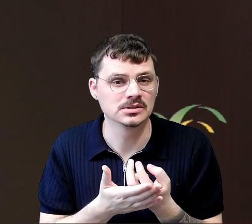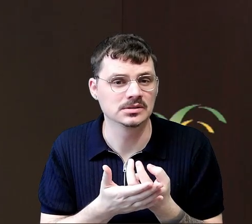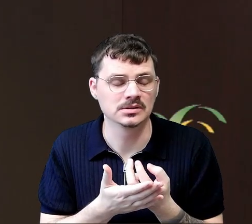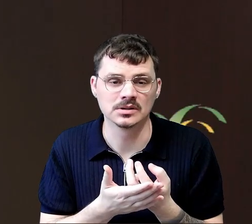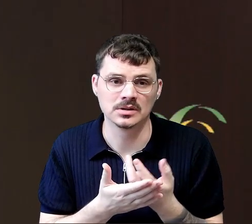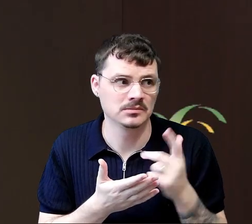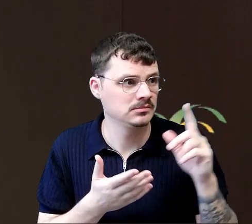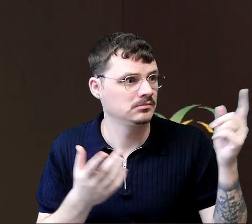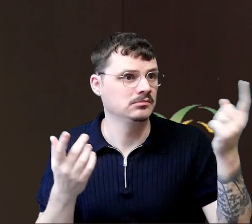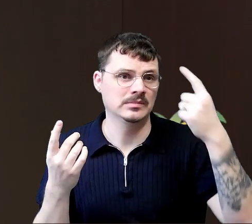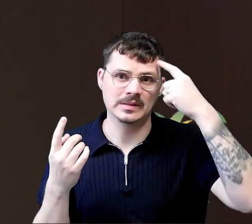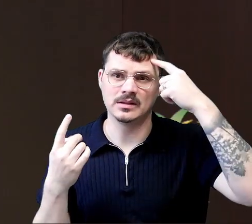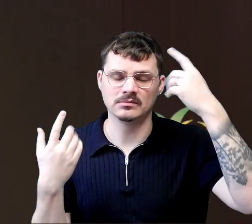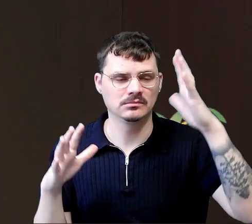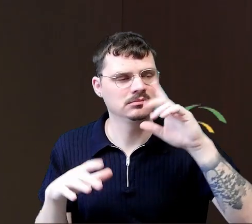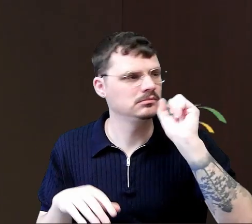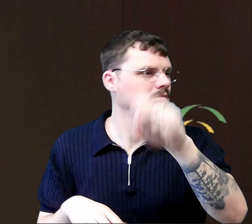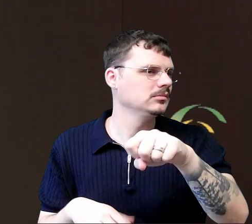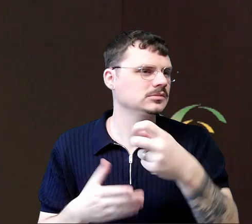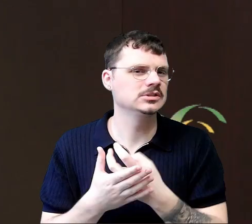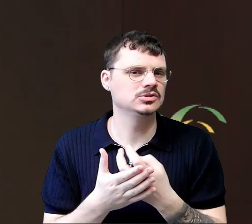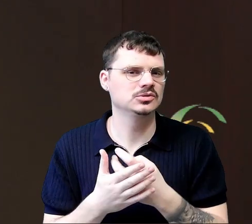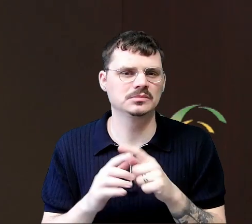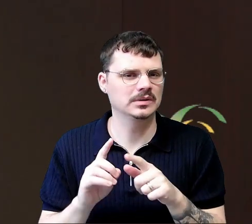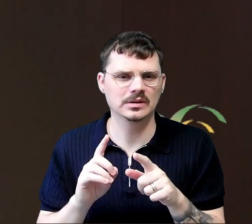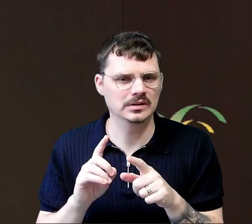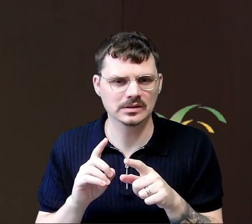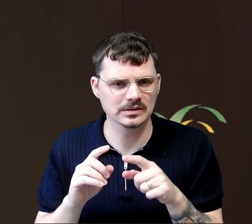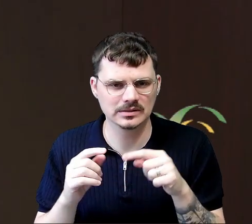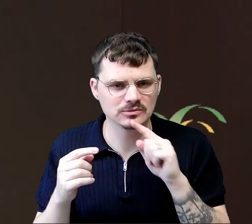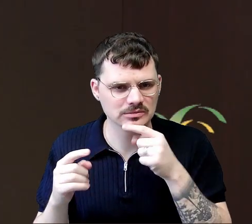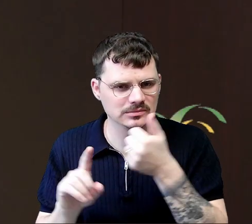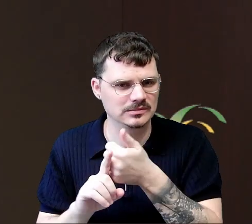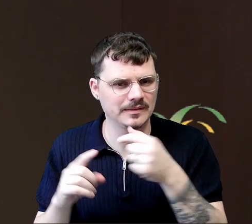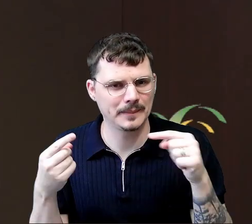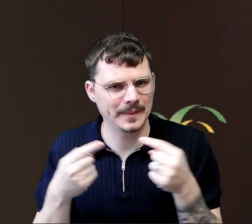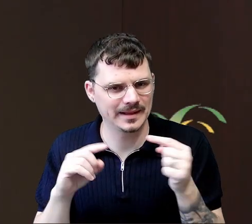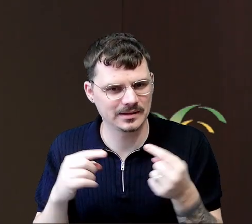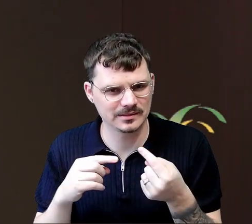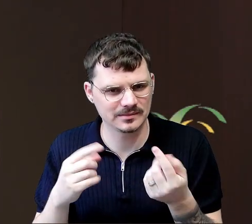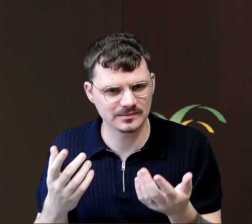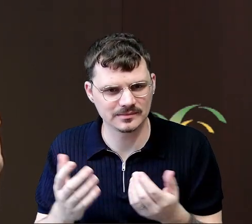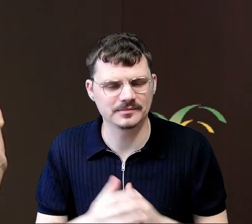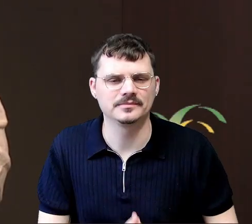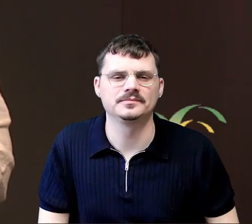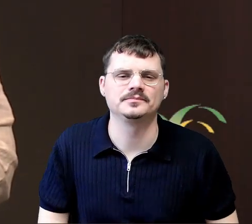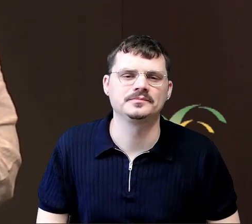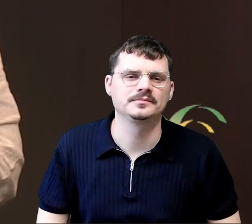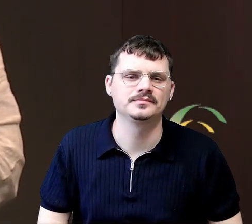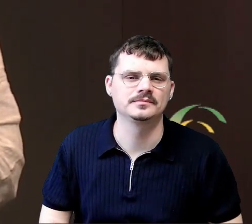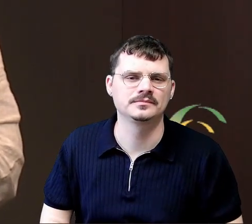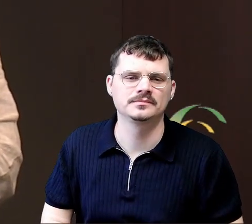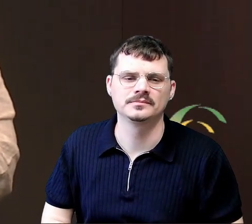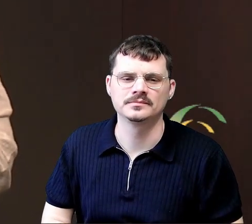that look for all the world like seizures, electrical seizures.